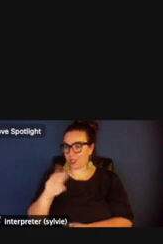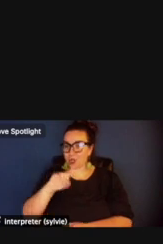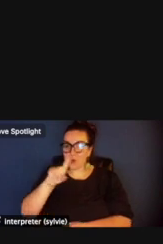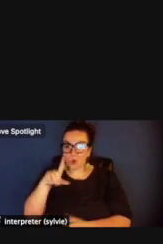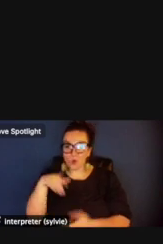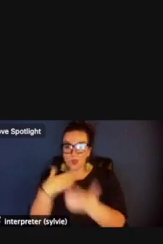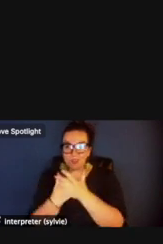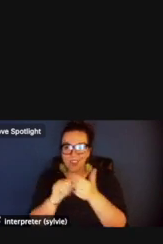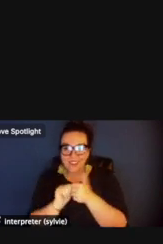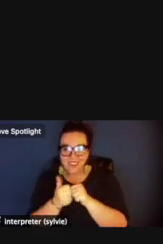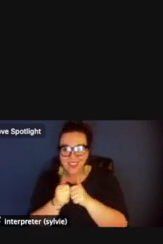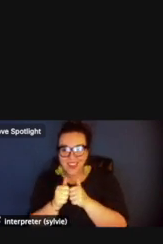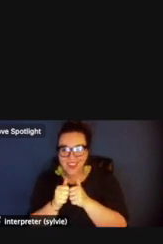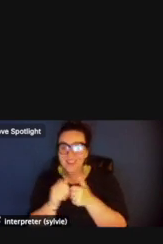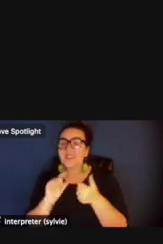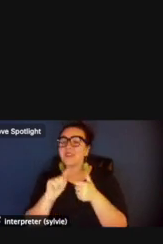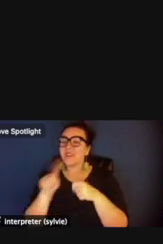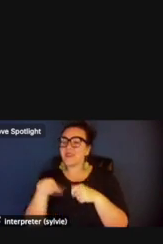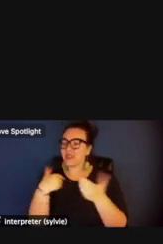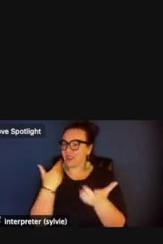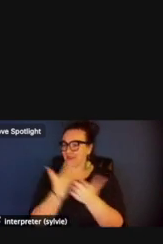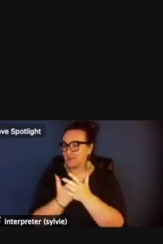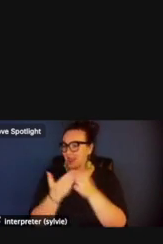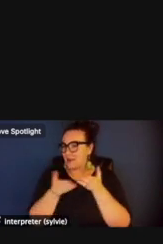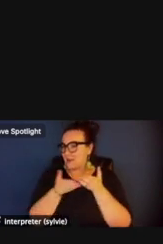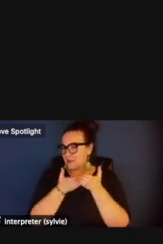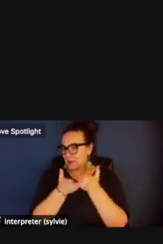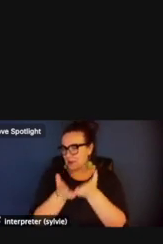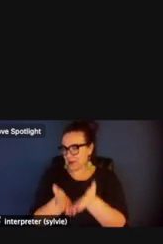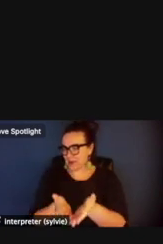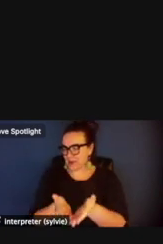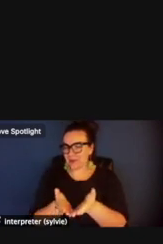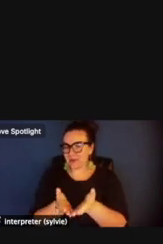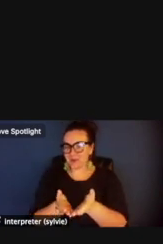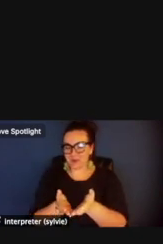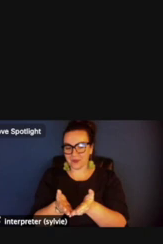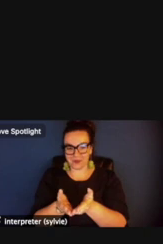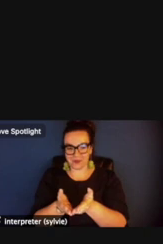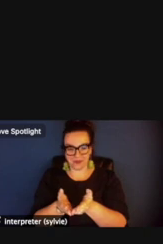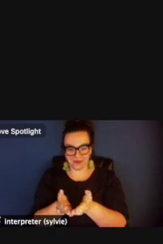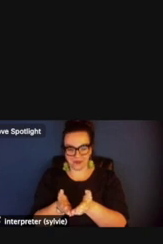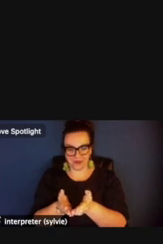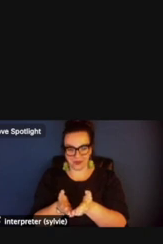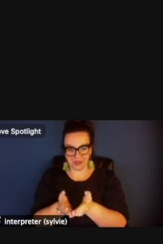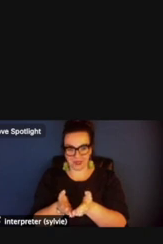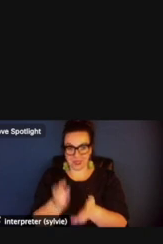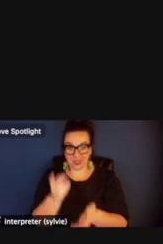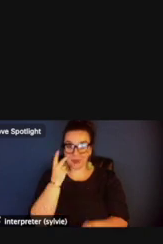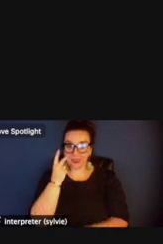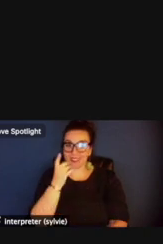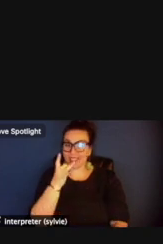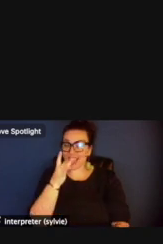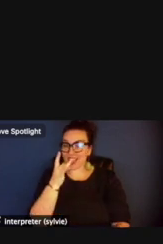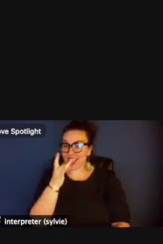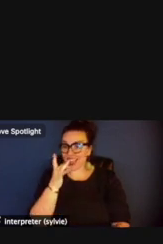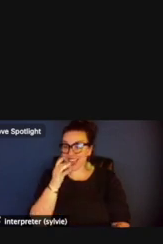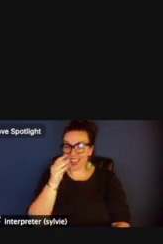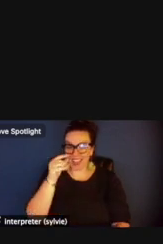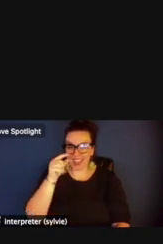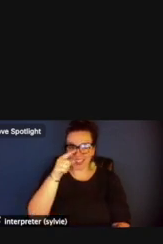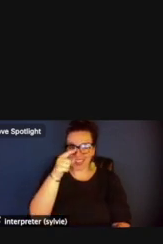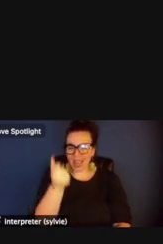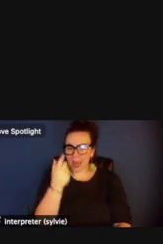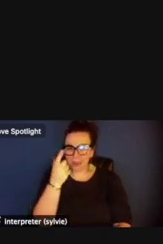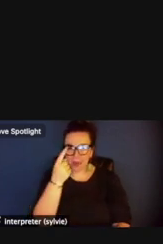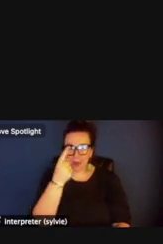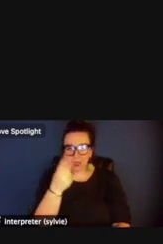by boat. And you can only get there by boat. See the how many, you see the lighthouses? You see? Yes. How many lighthouses one, do